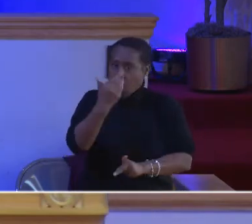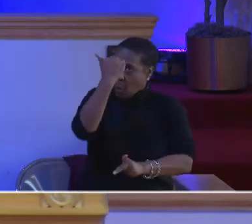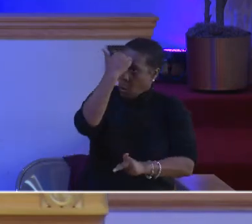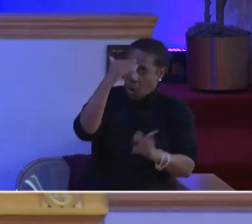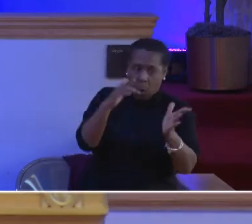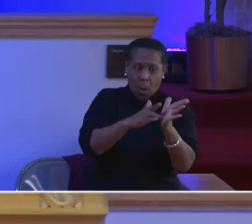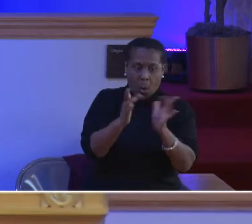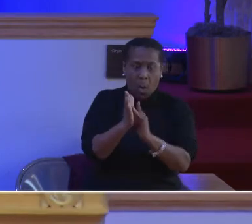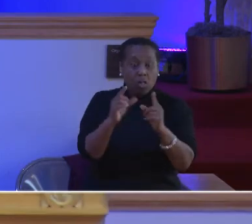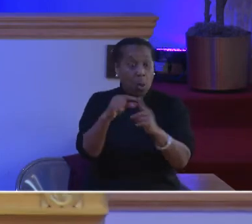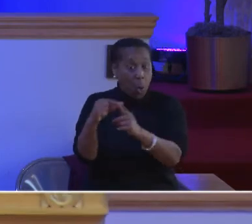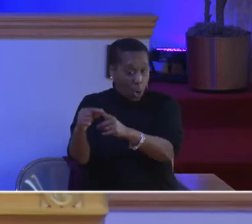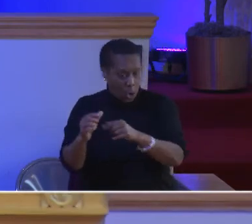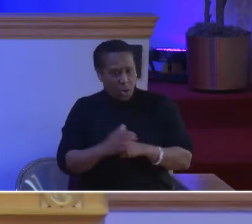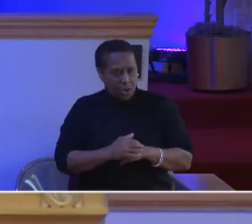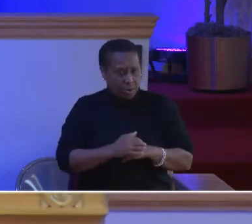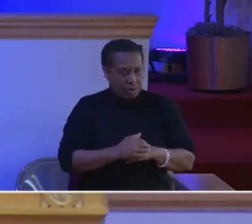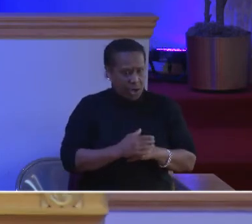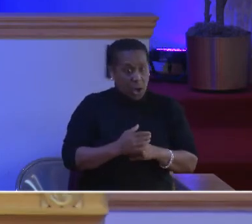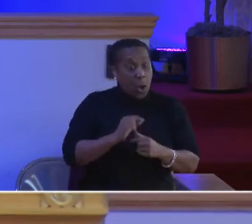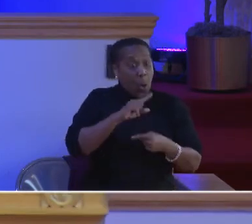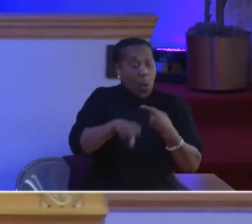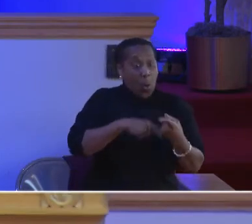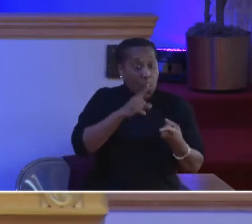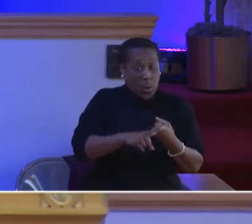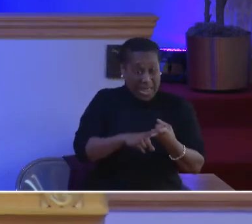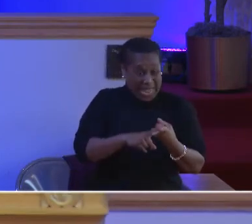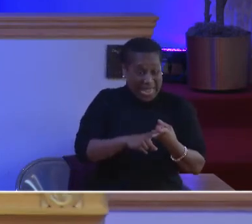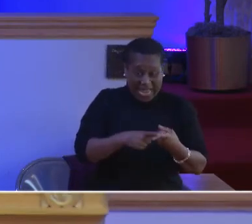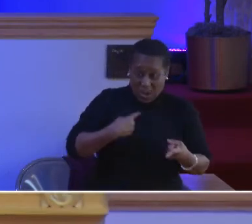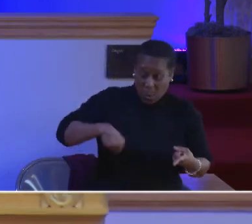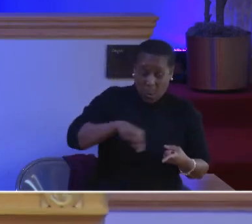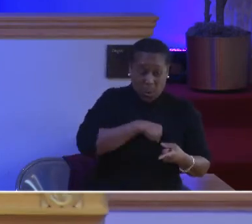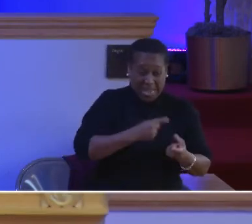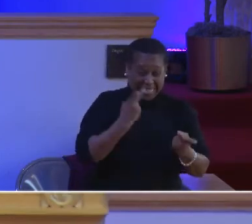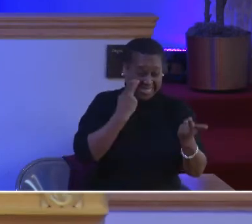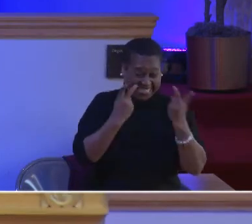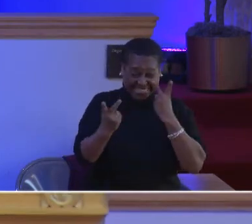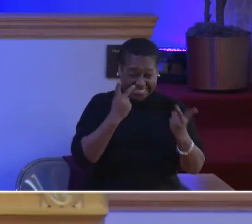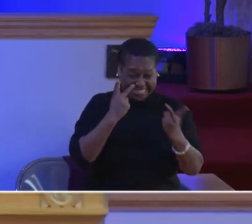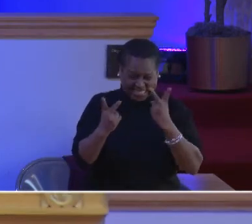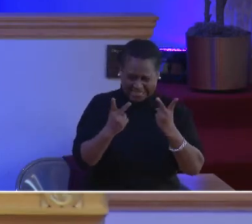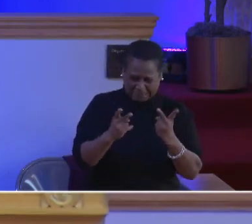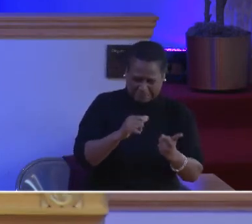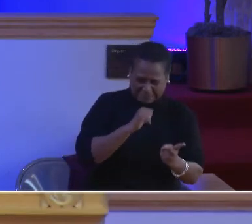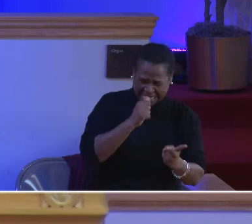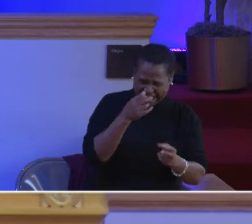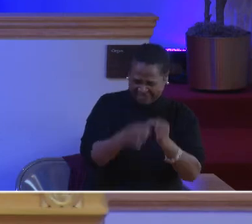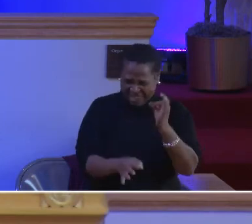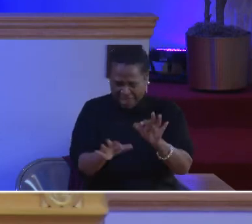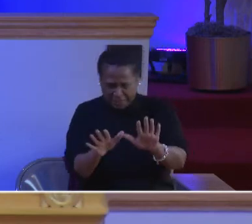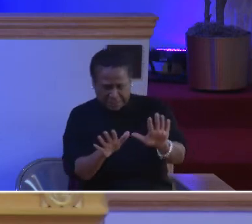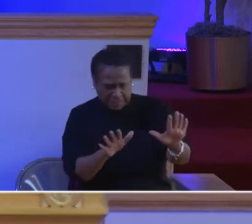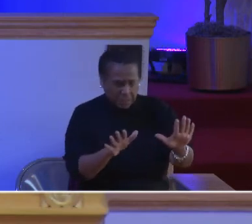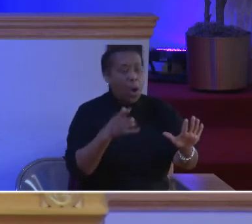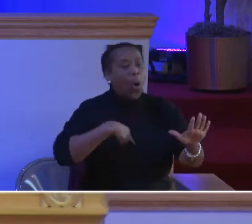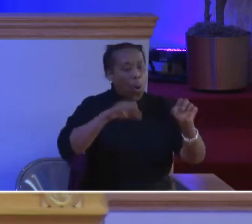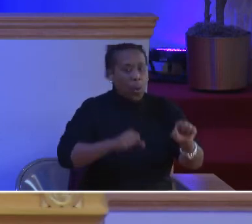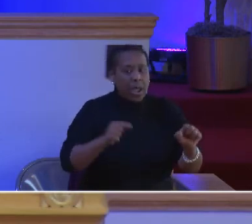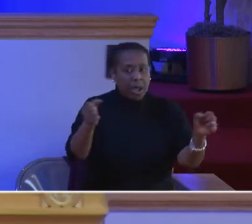word. So that when, beloved, we see inequity, we can pull it